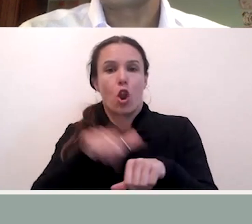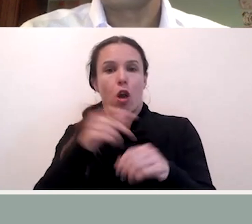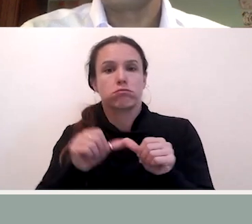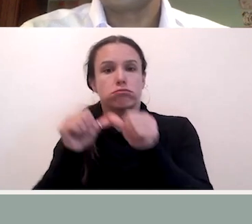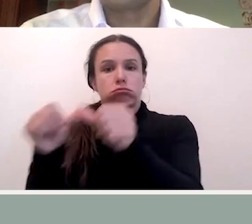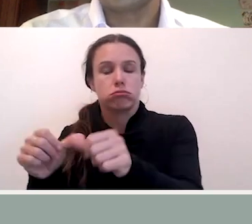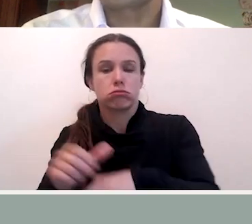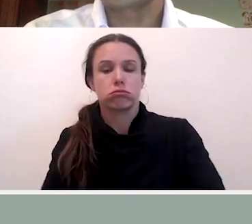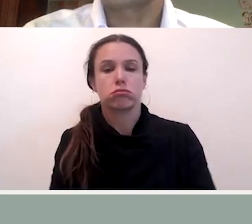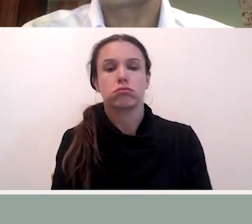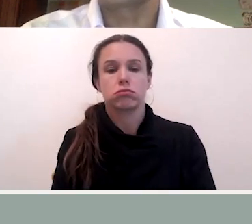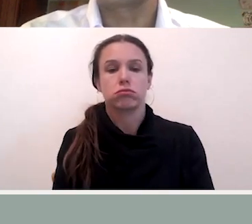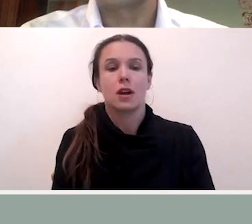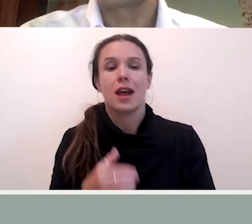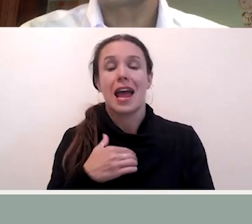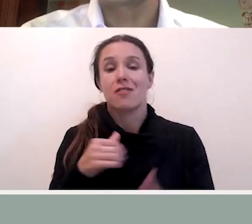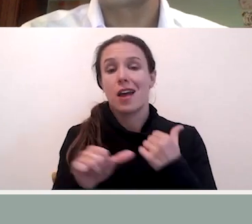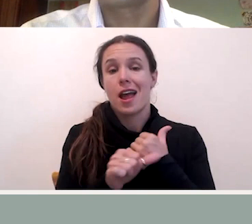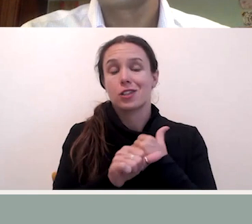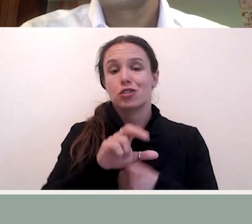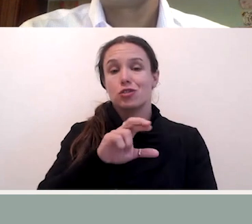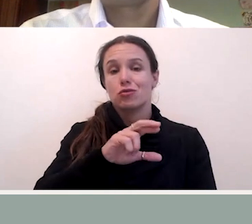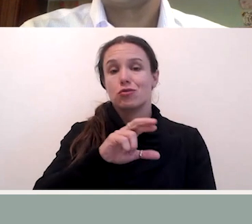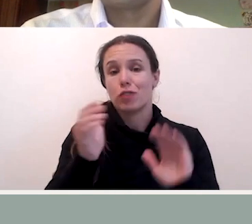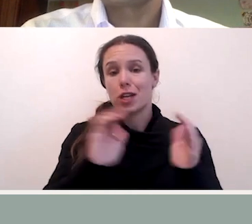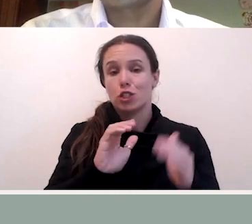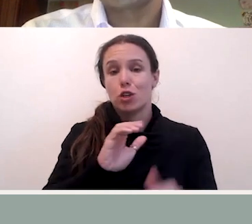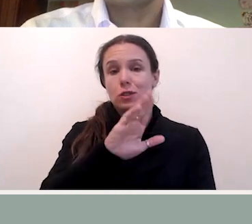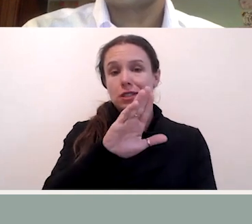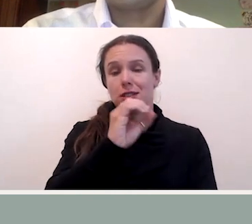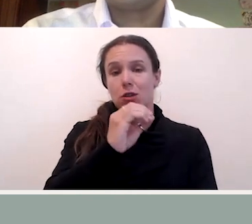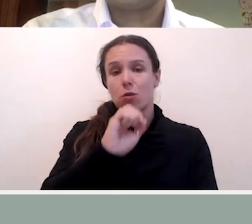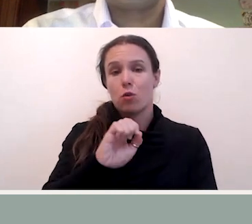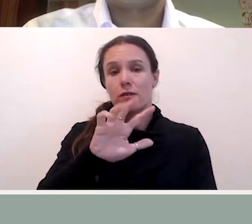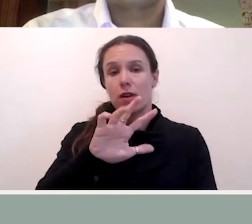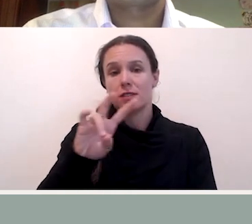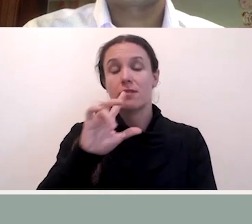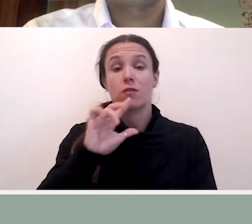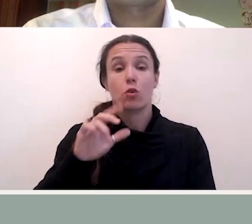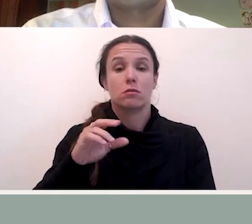got a hazard ratio of 0.57 in the progression-free survival.